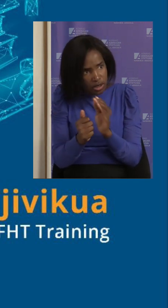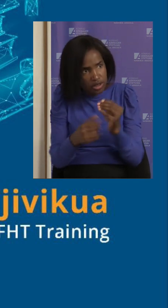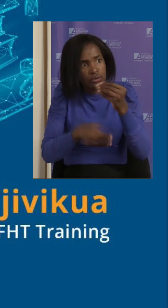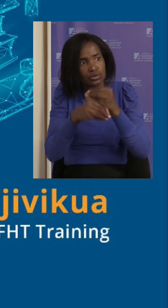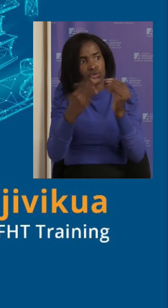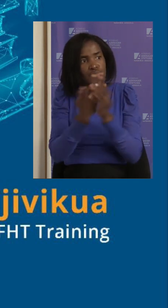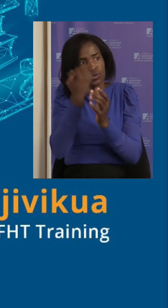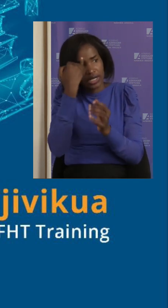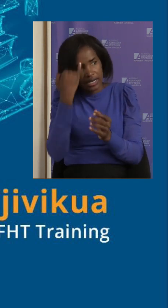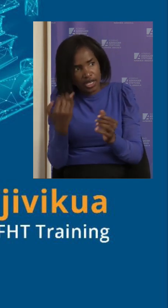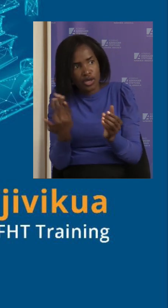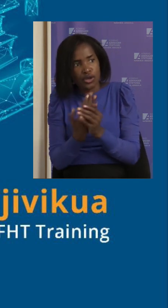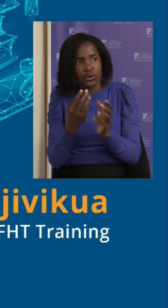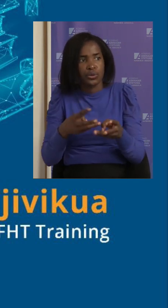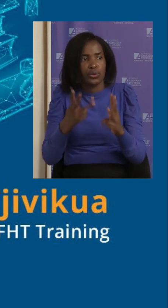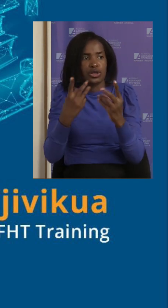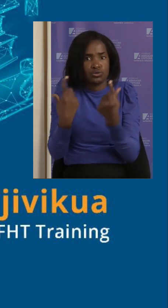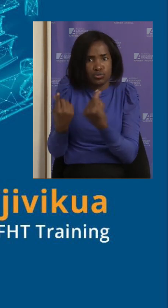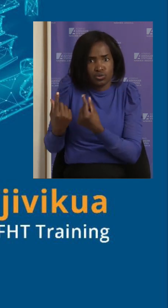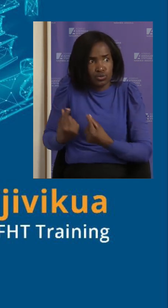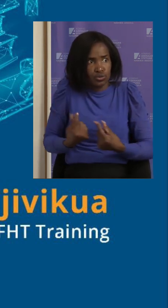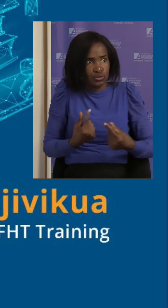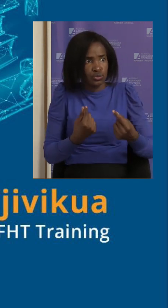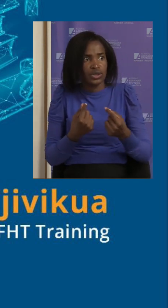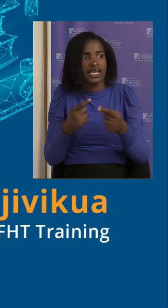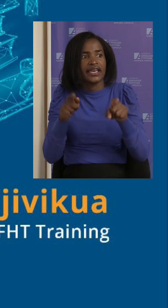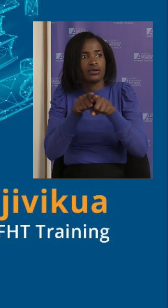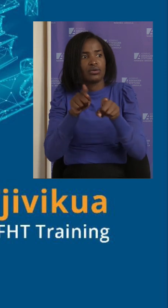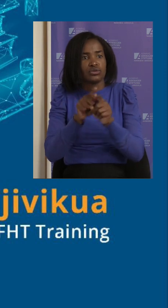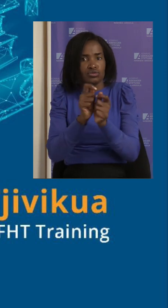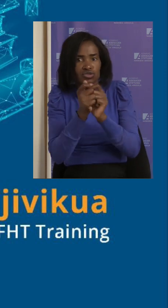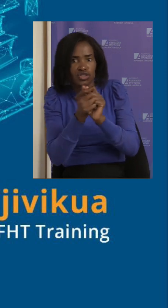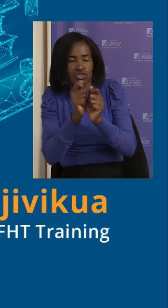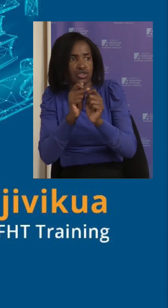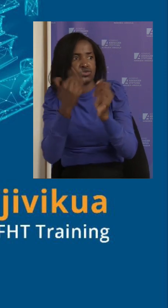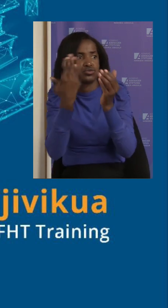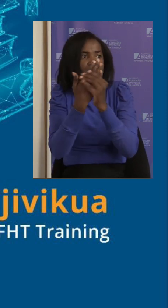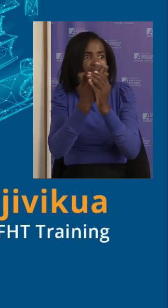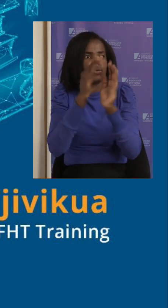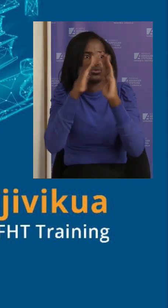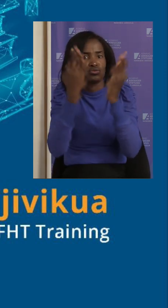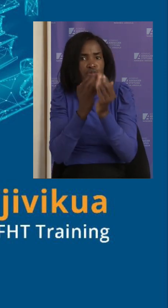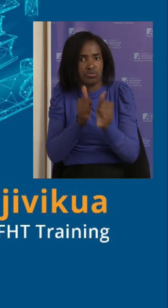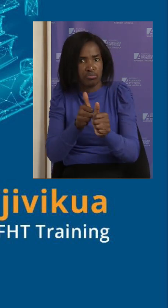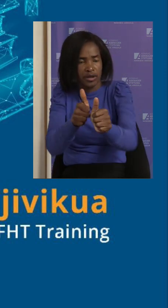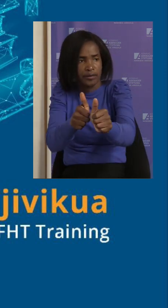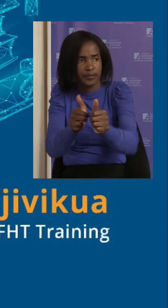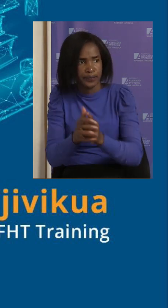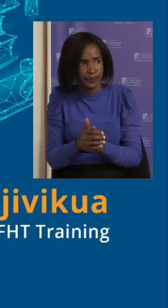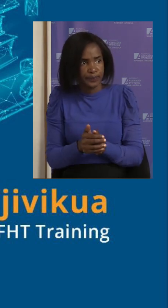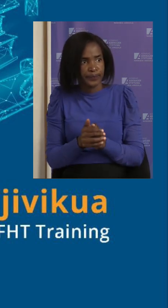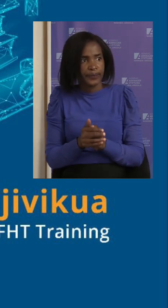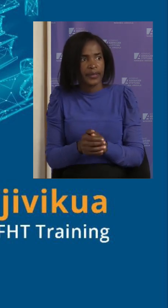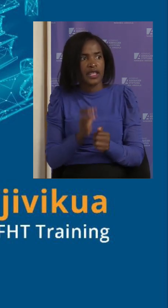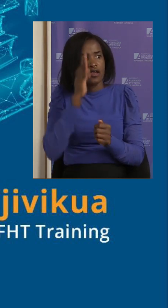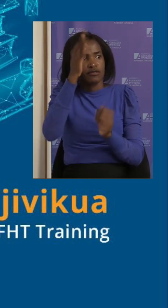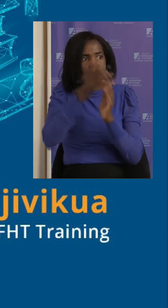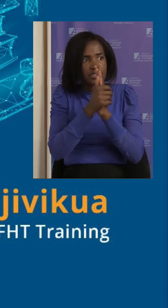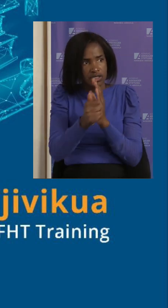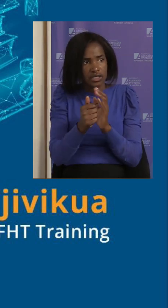ideas and new ways of doing things, as well as adaptations. 3, future skills and